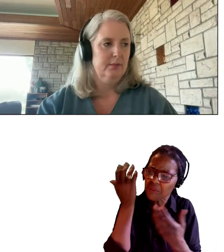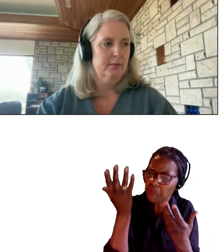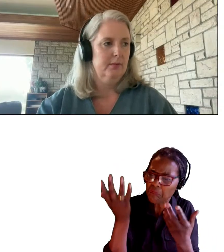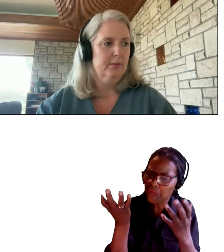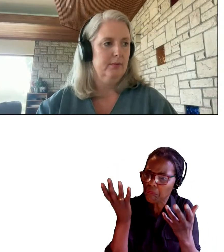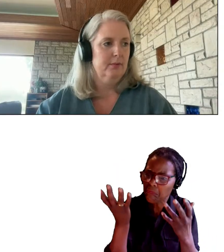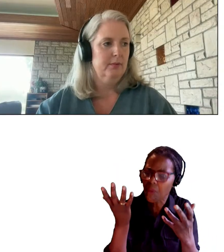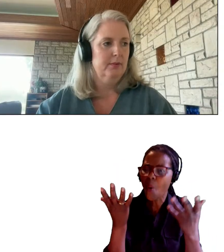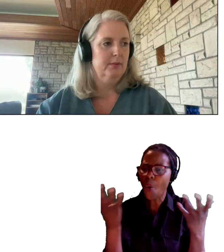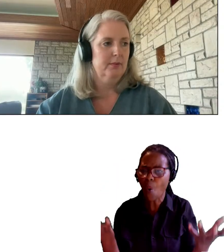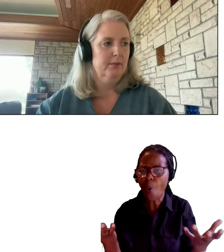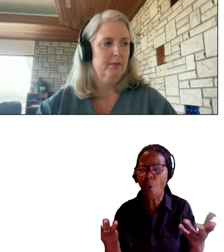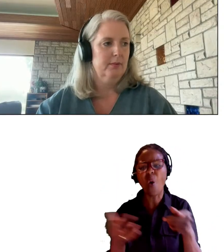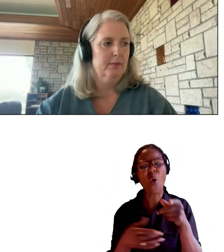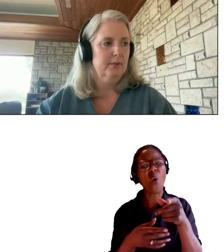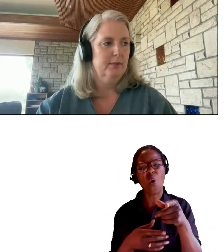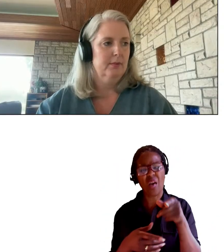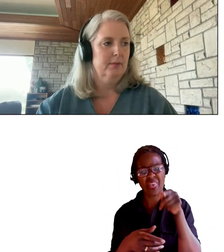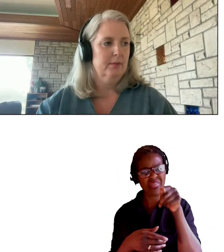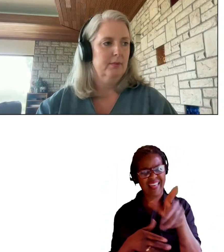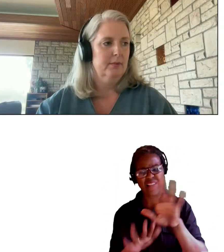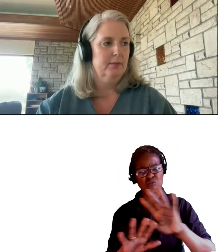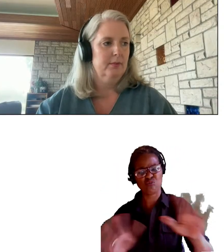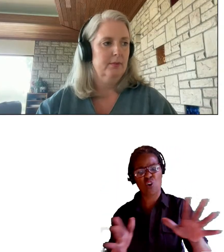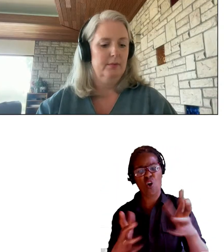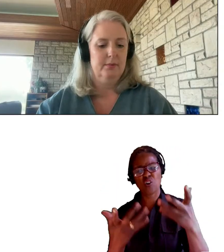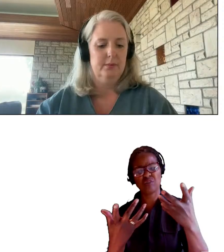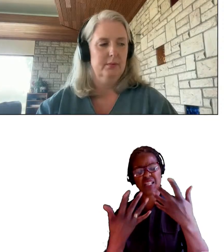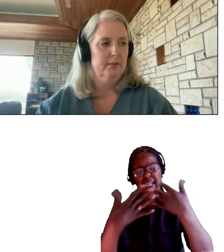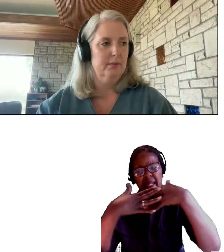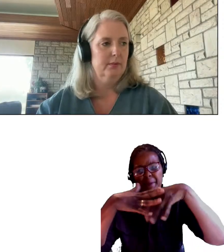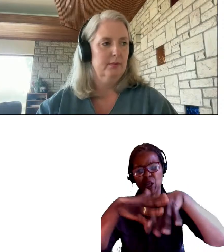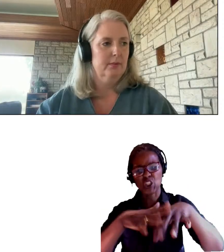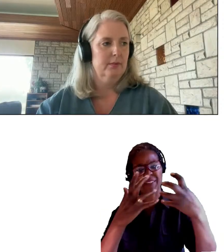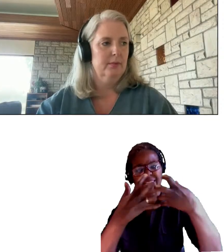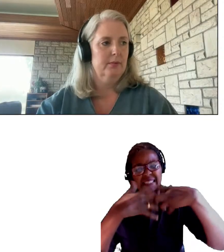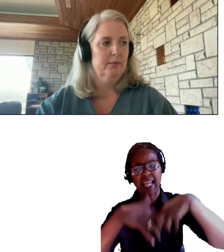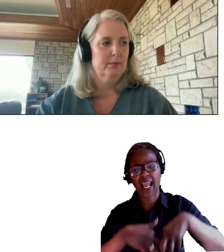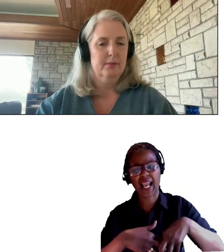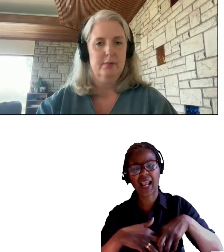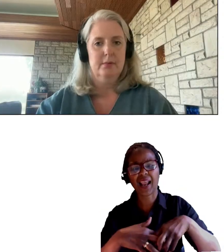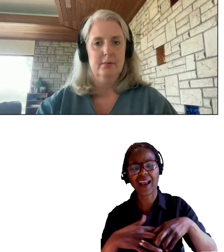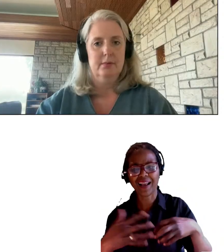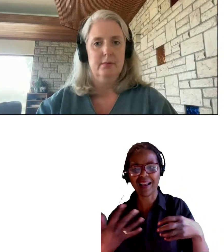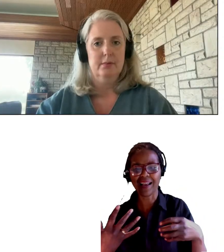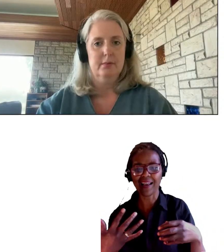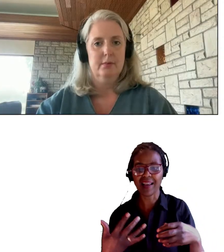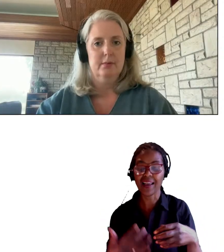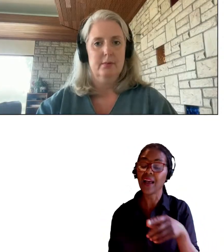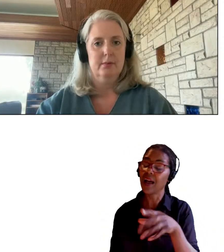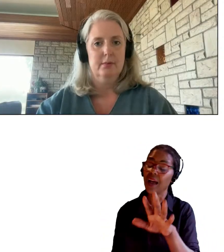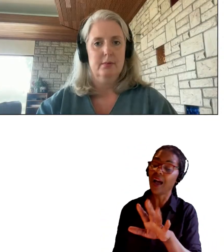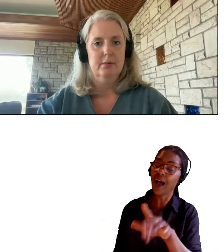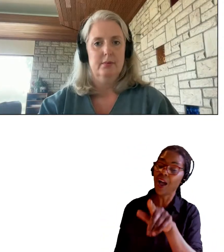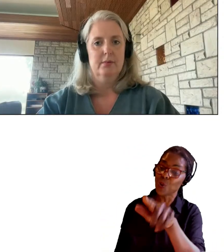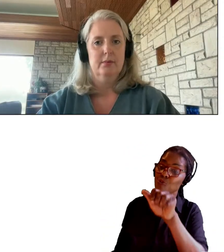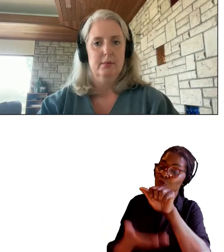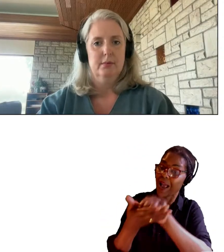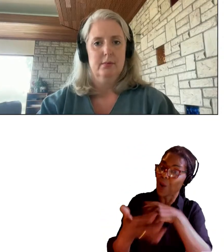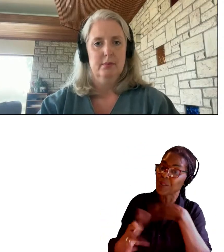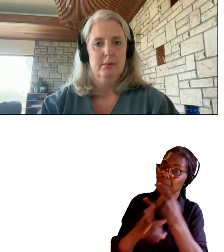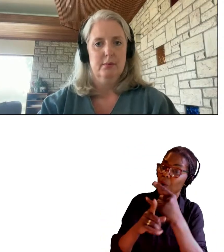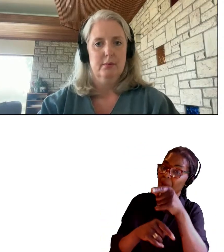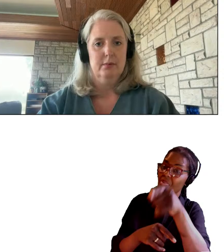really considering the immersive tech intentionally in that way? Yeah, well, you were right. We did talk about the beginning. So just to give